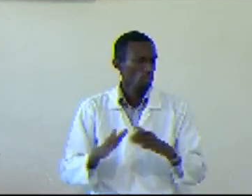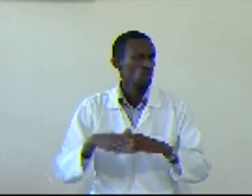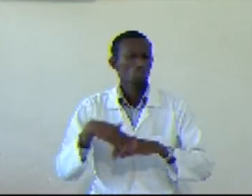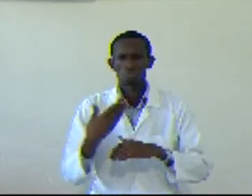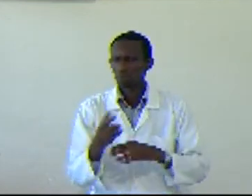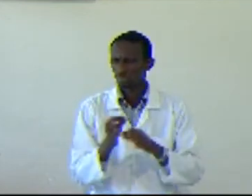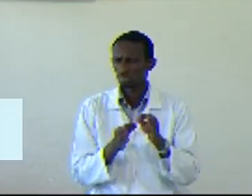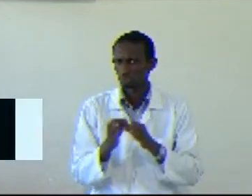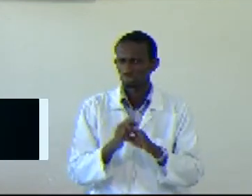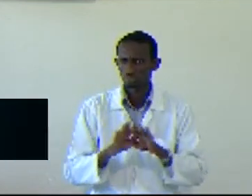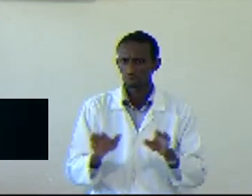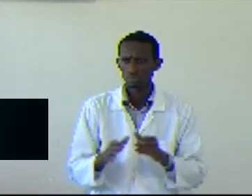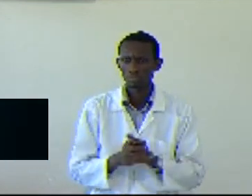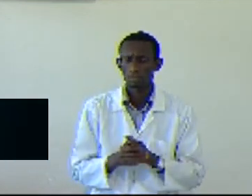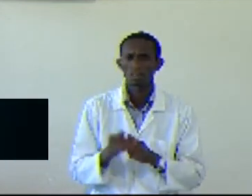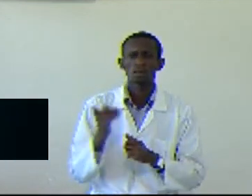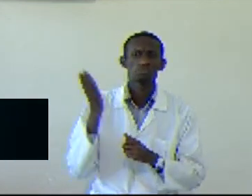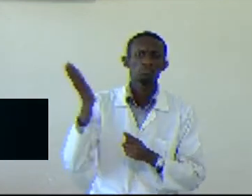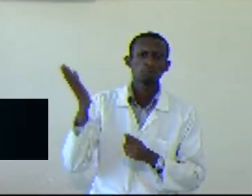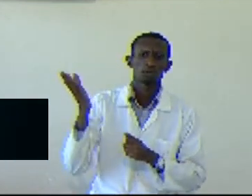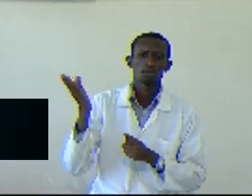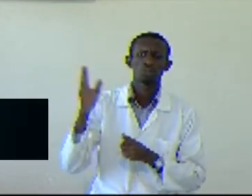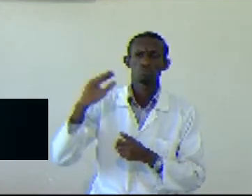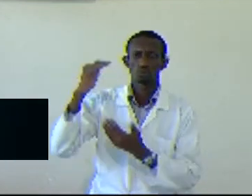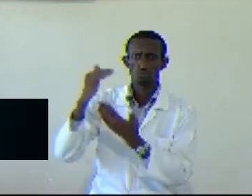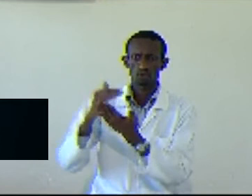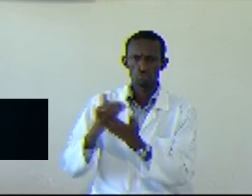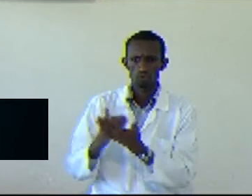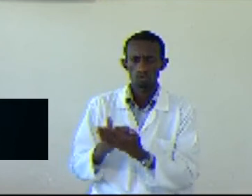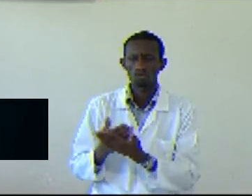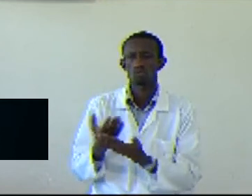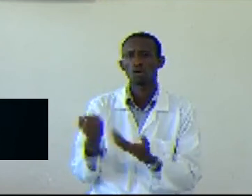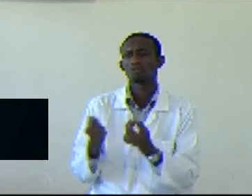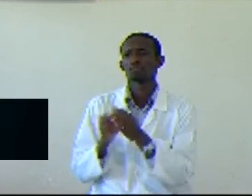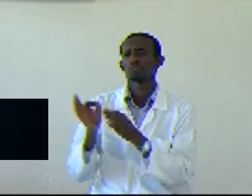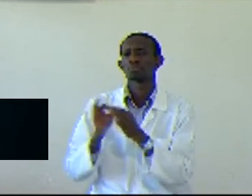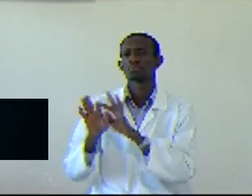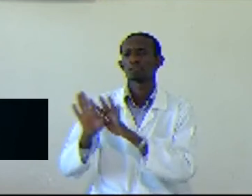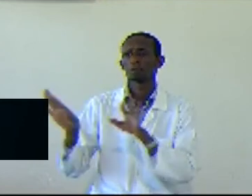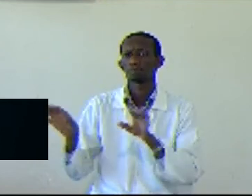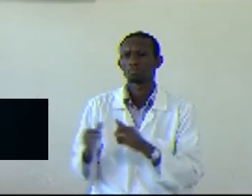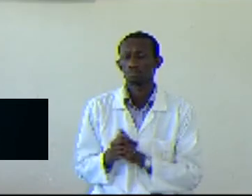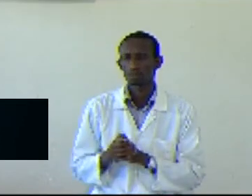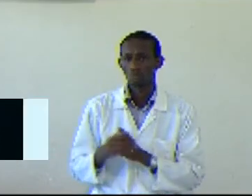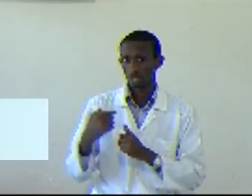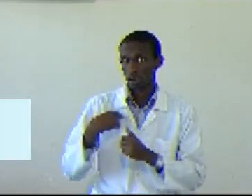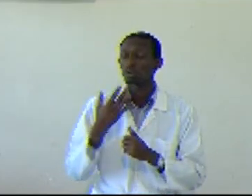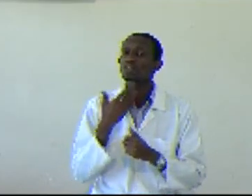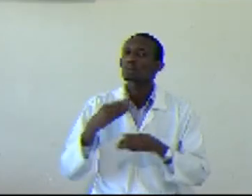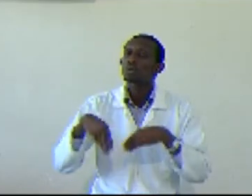what we have there, so this is what I have, just what we have, what we were explaining. Then I have a